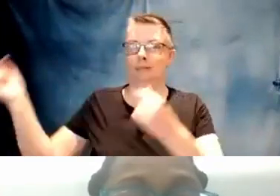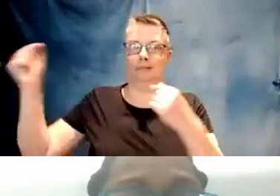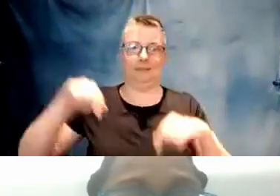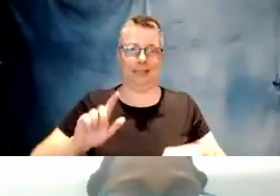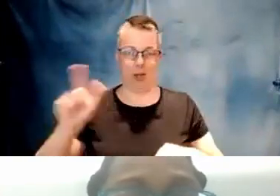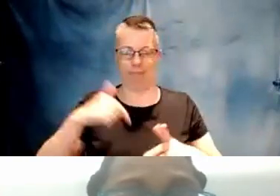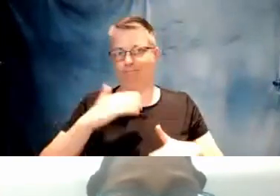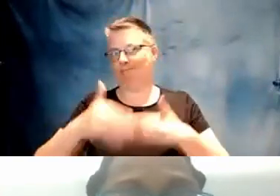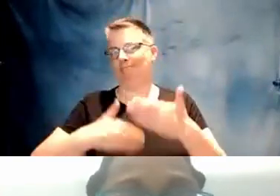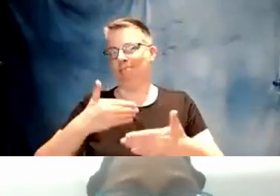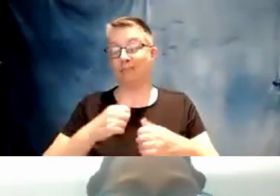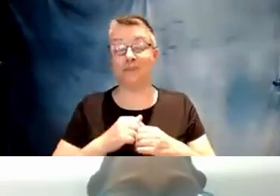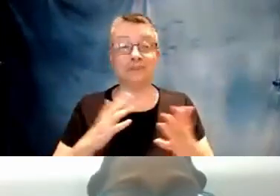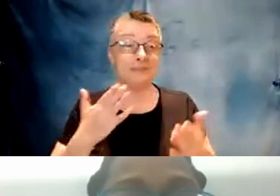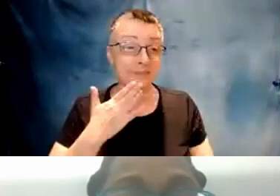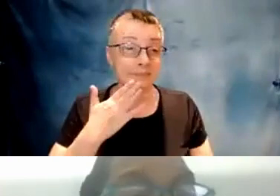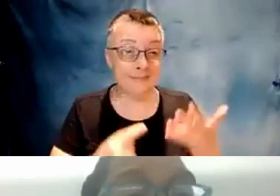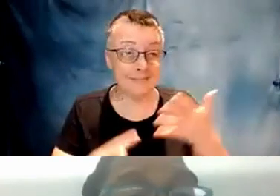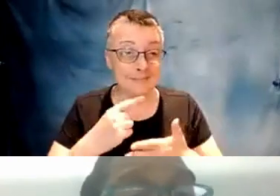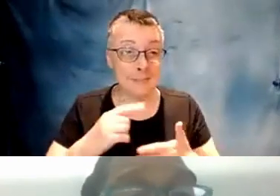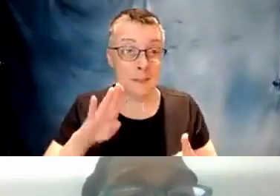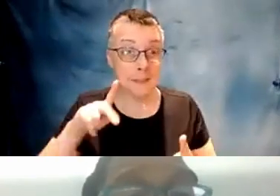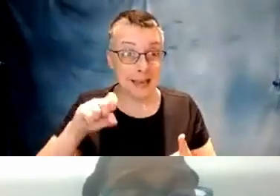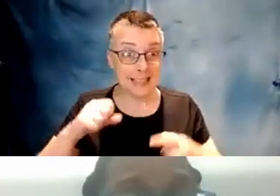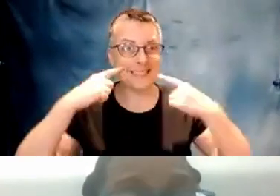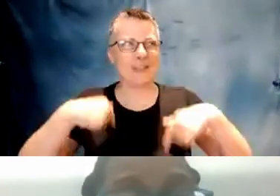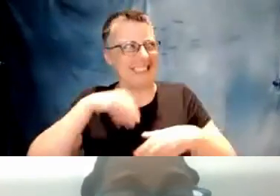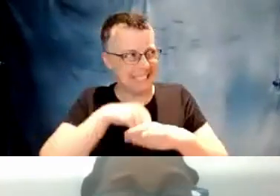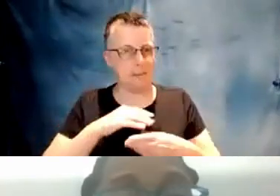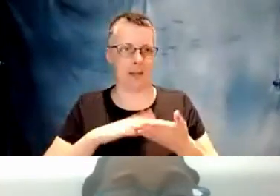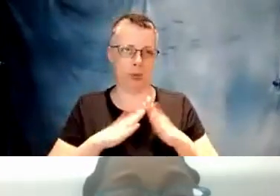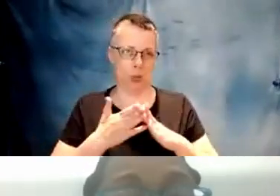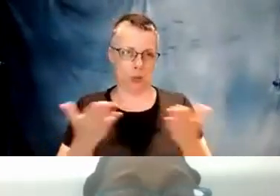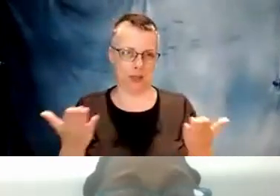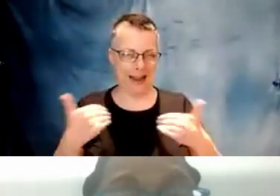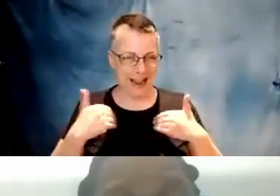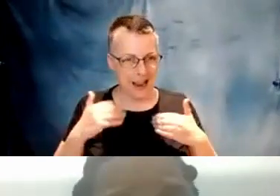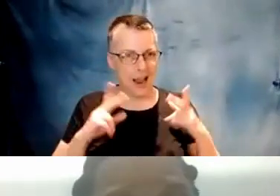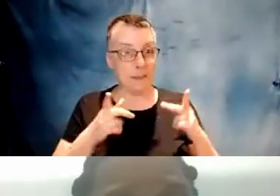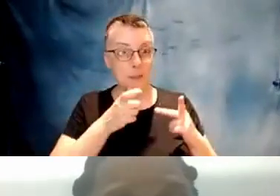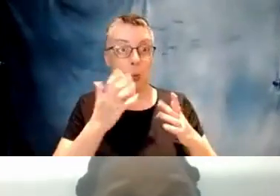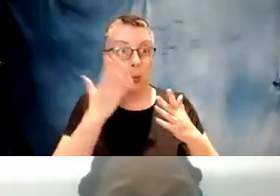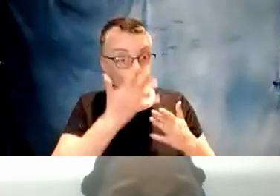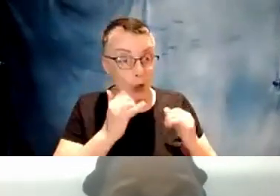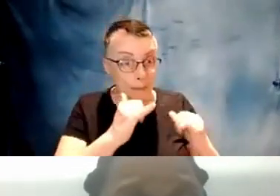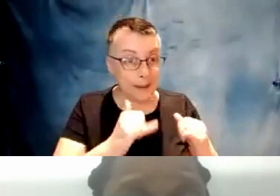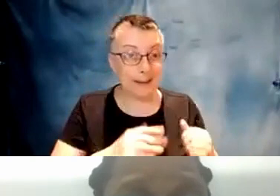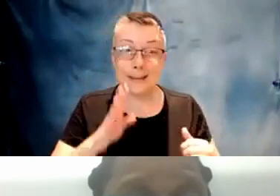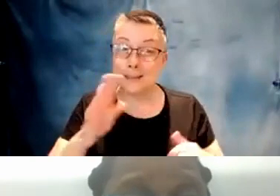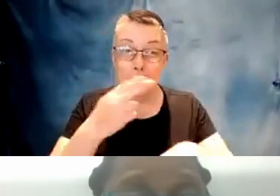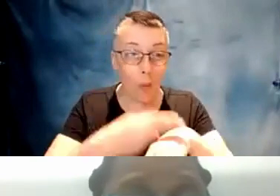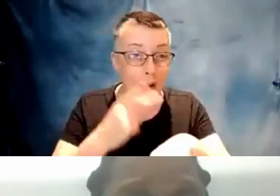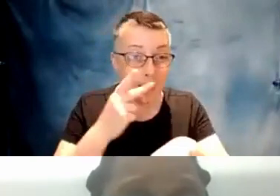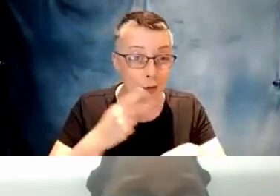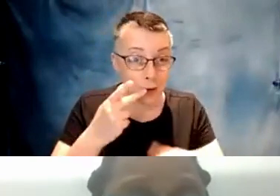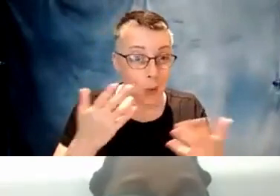The joy for me in BPS had been that I was within my community. I had people who looked like me, spoke Haitian